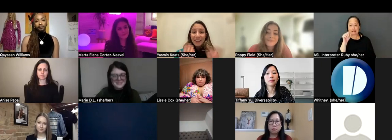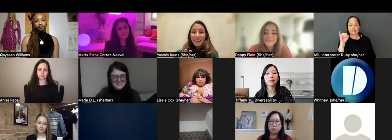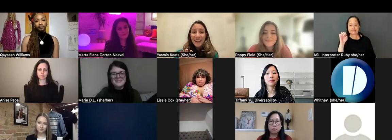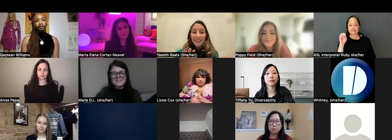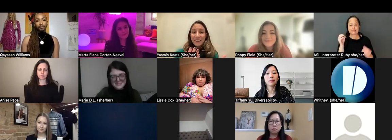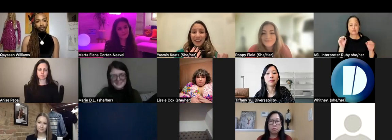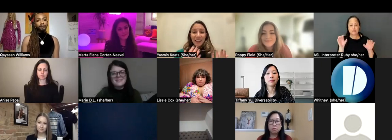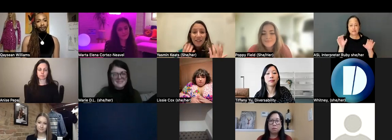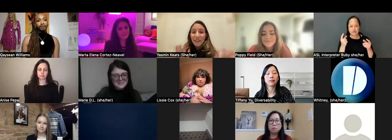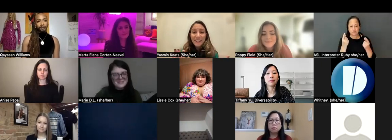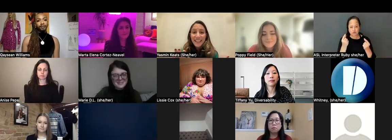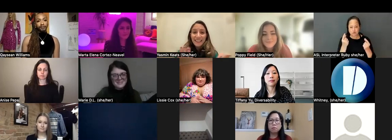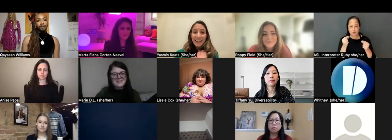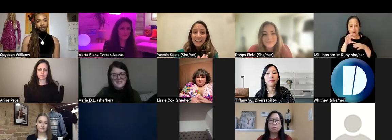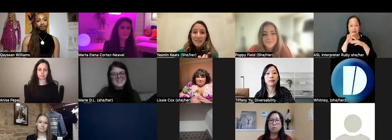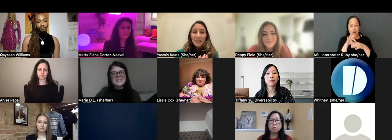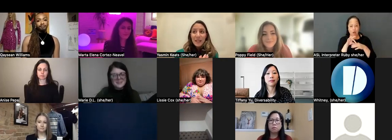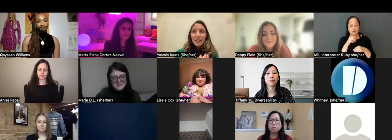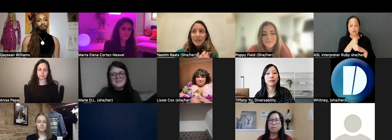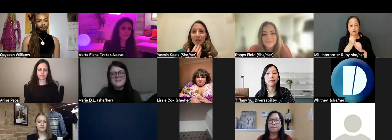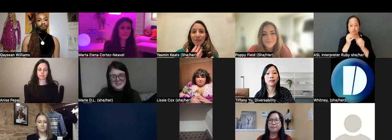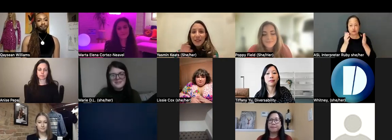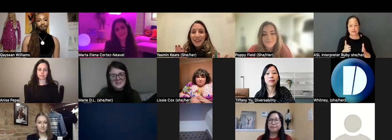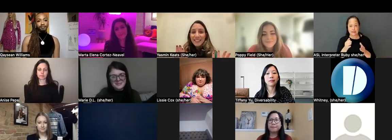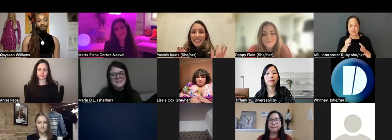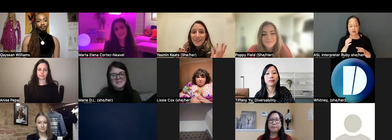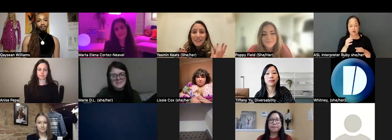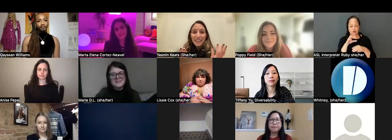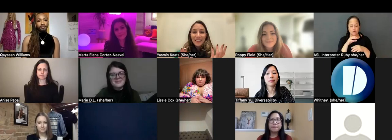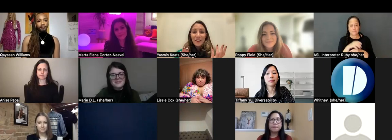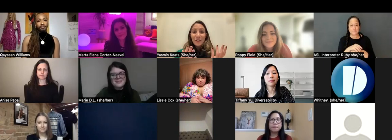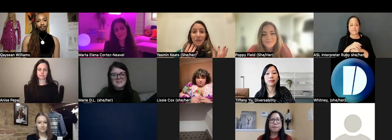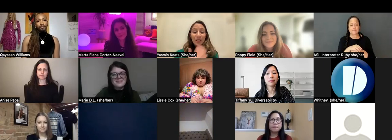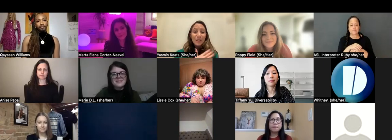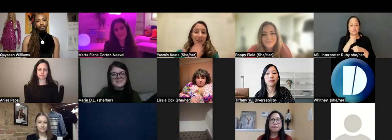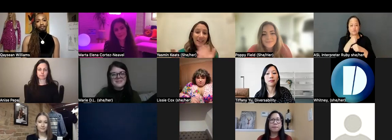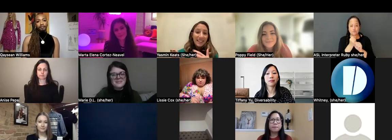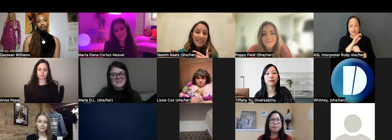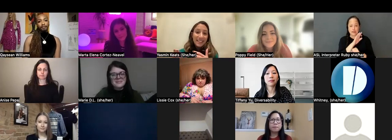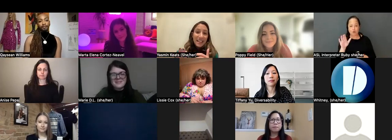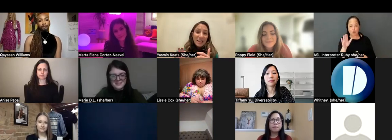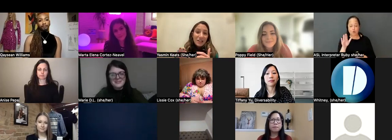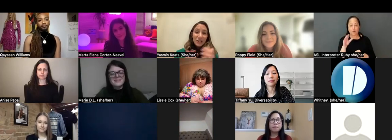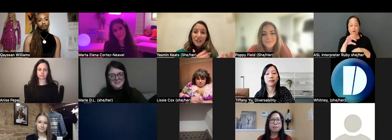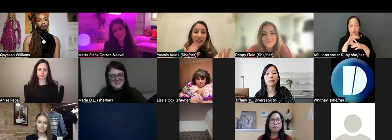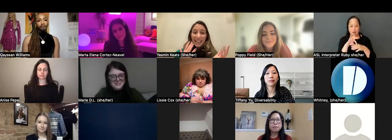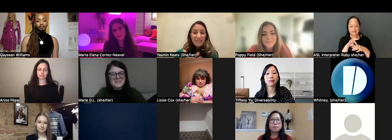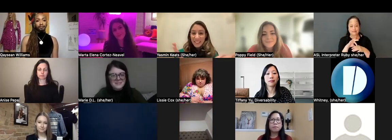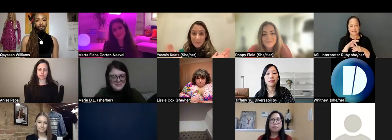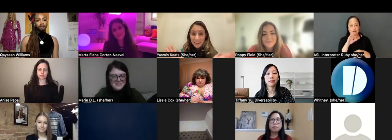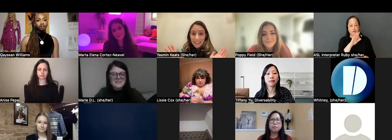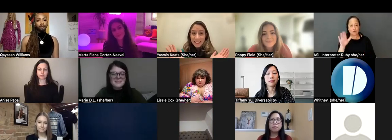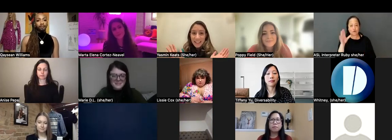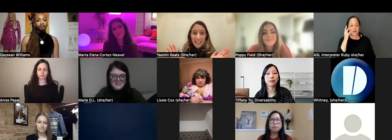a content creator and creating your own content. There's so many ways that you can, you know, your experience, just your